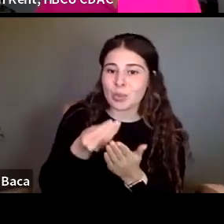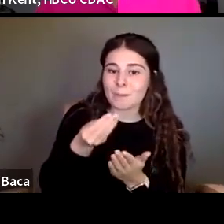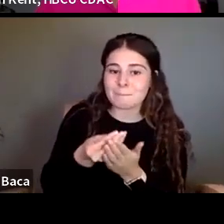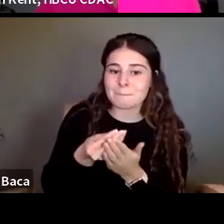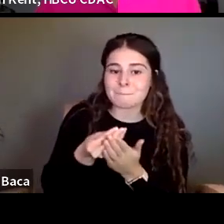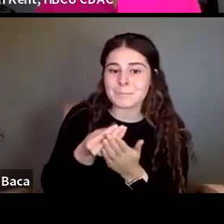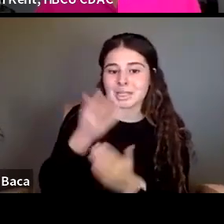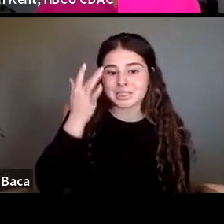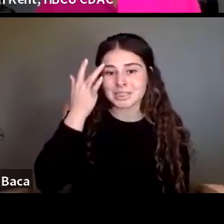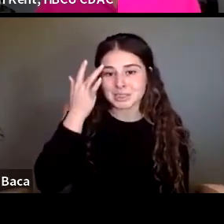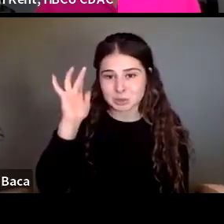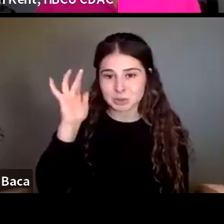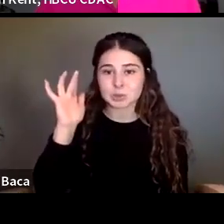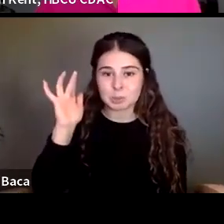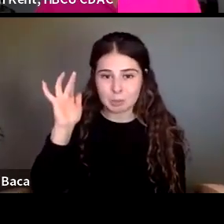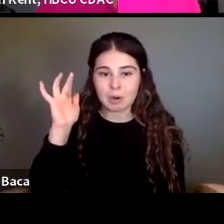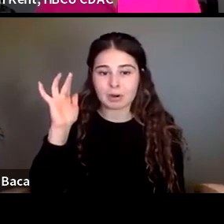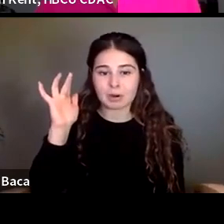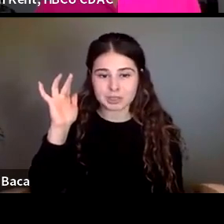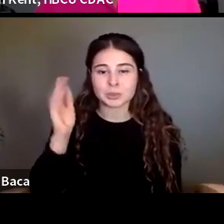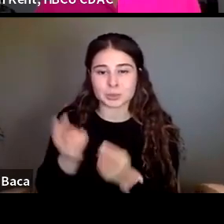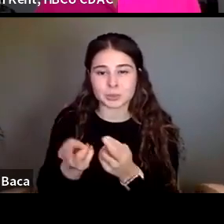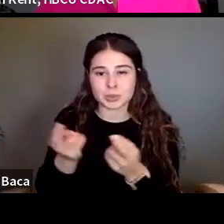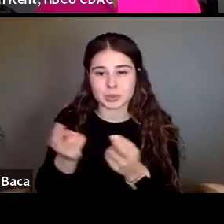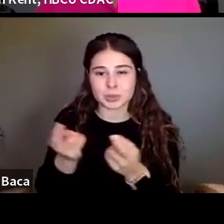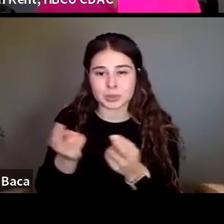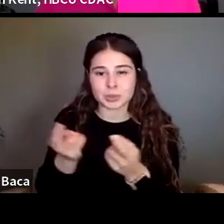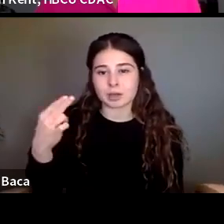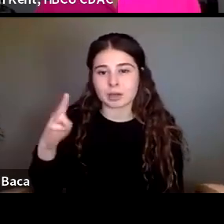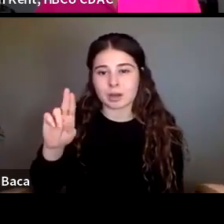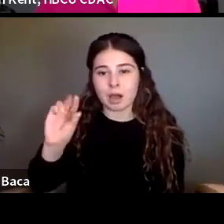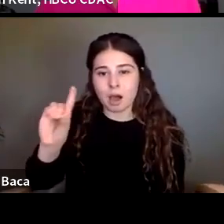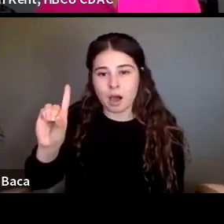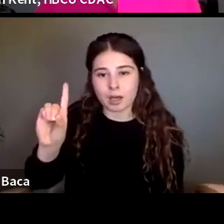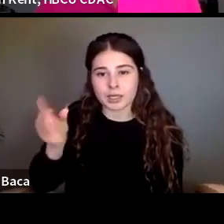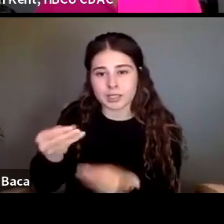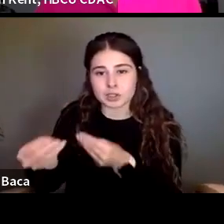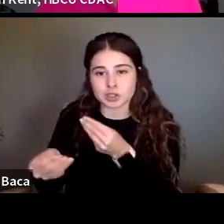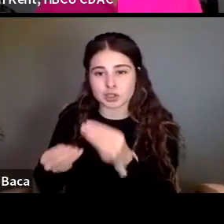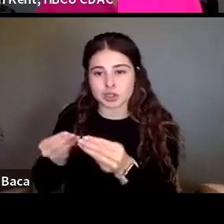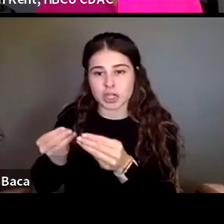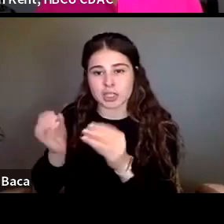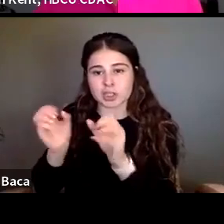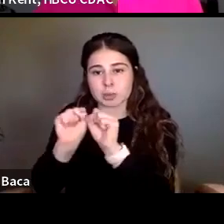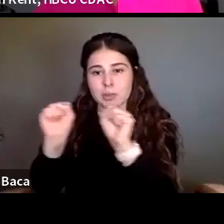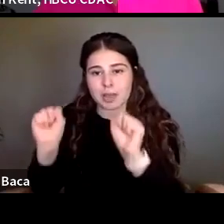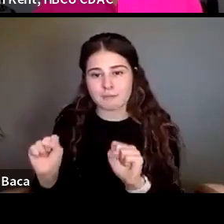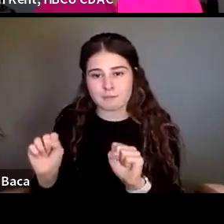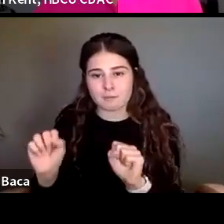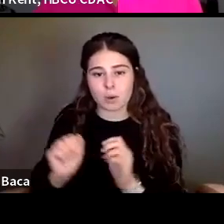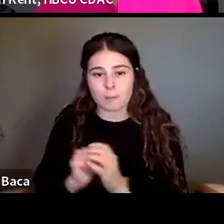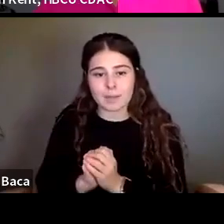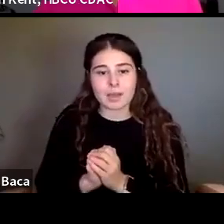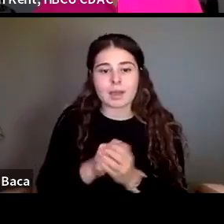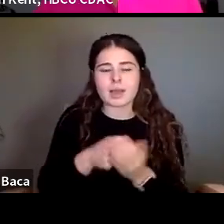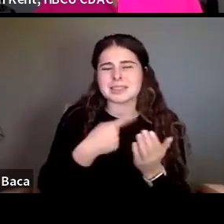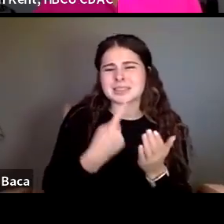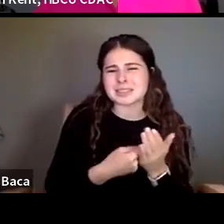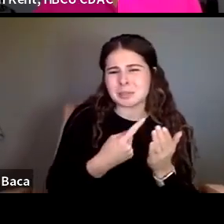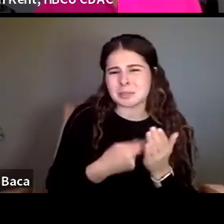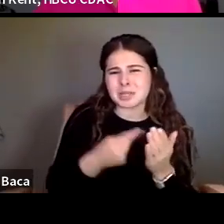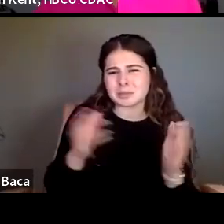contained on the HUD's exchange platform. And sometimes they combine it with other proprietary products